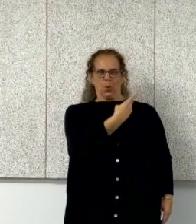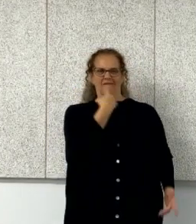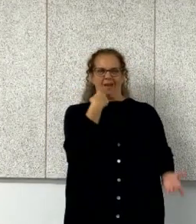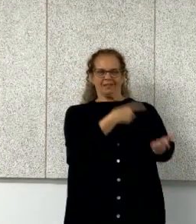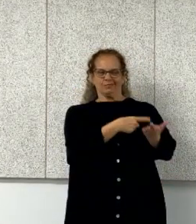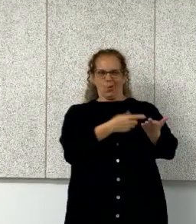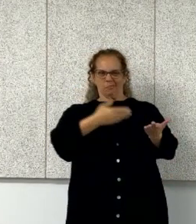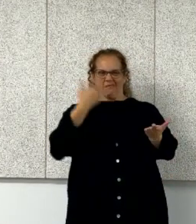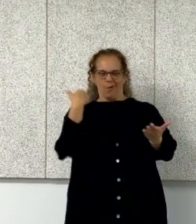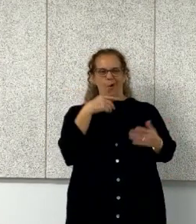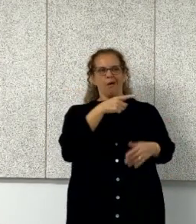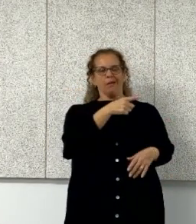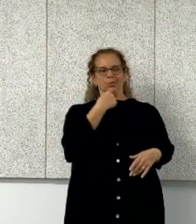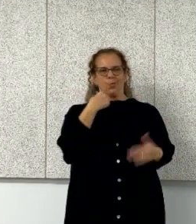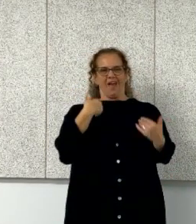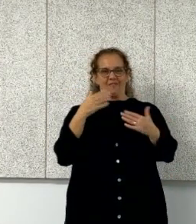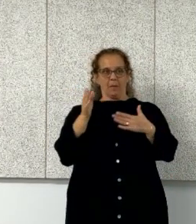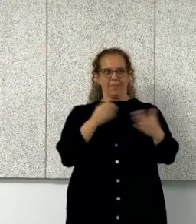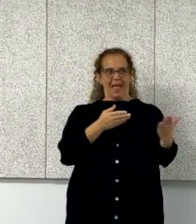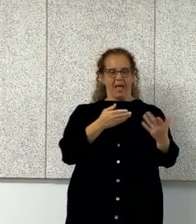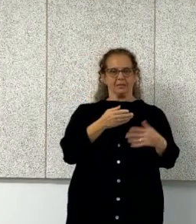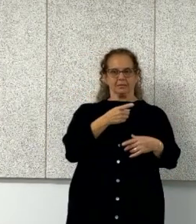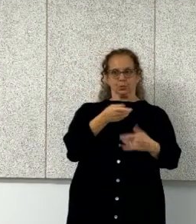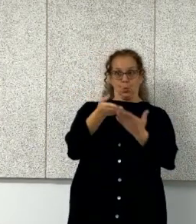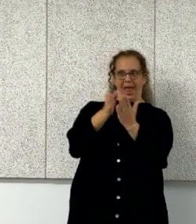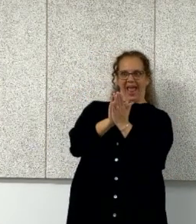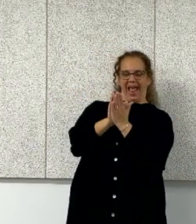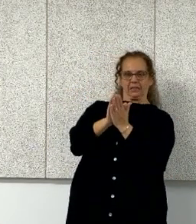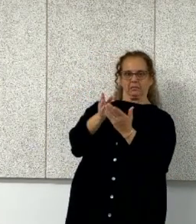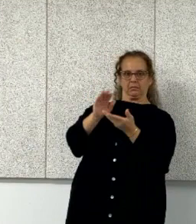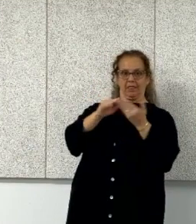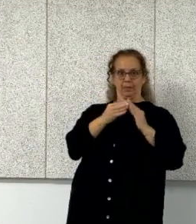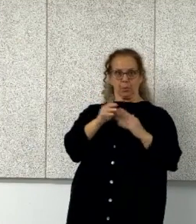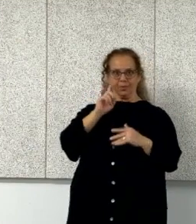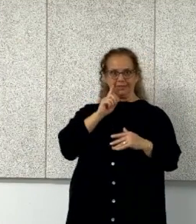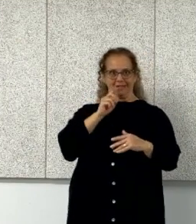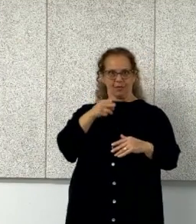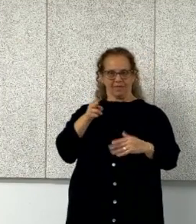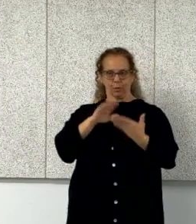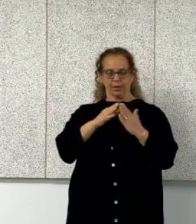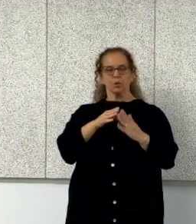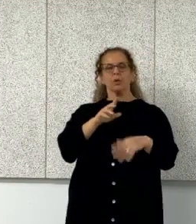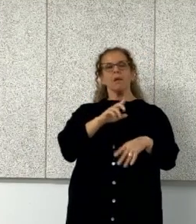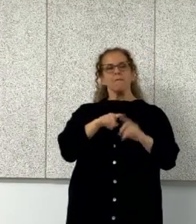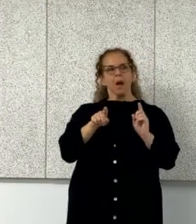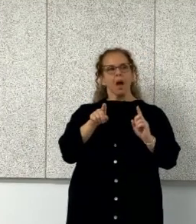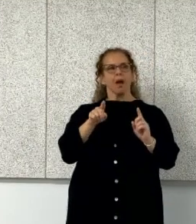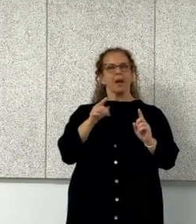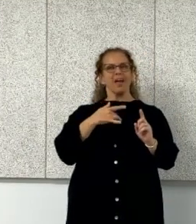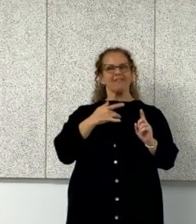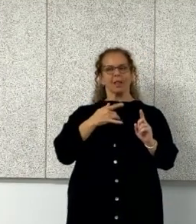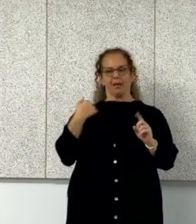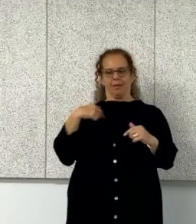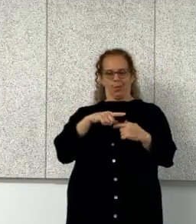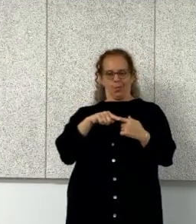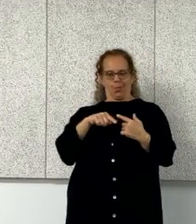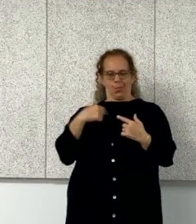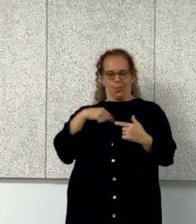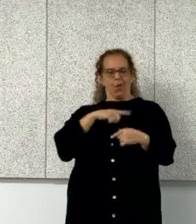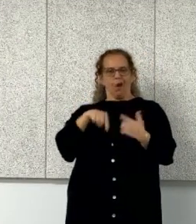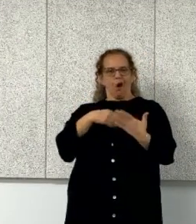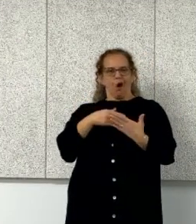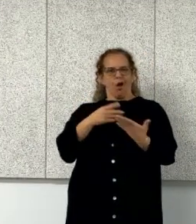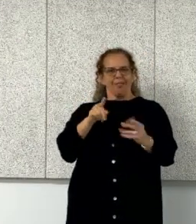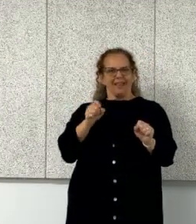have plans to actually ask your community those questions. Yeah. But I think that's an interesting lesson that we can all think about, right? Is like